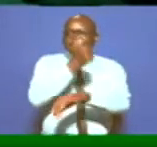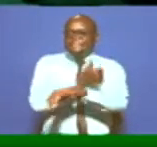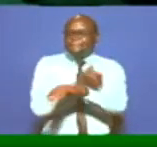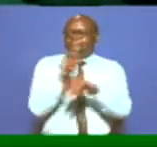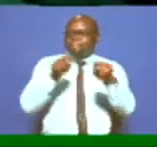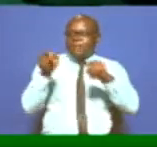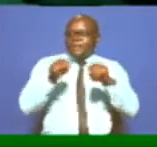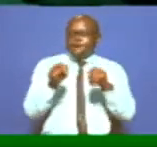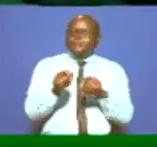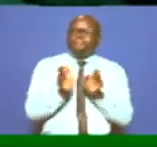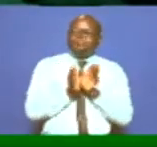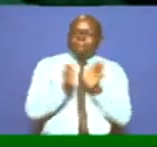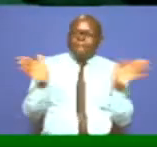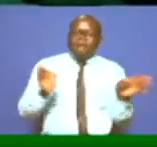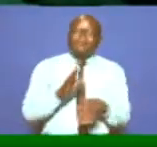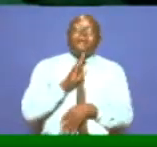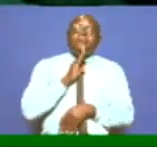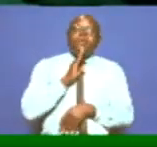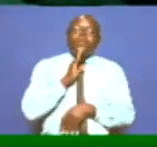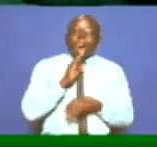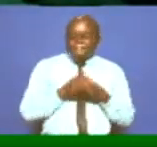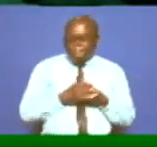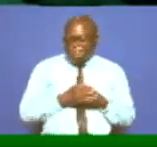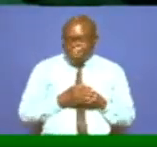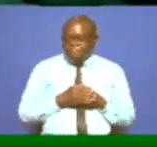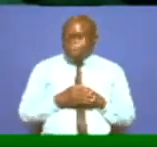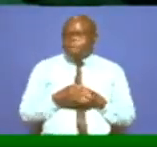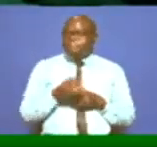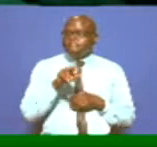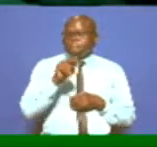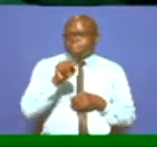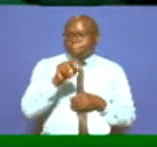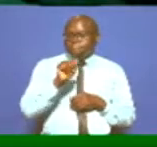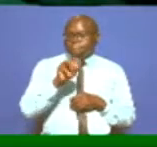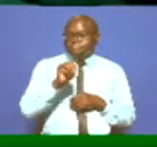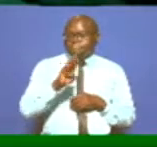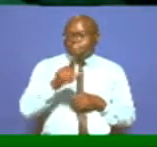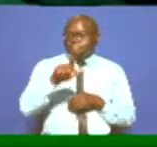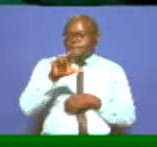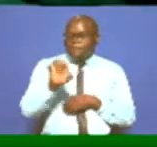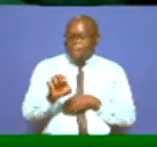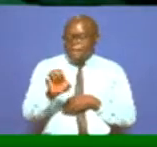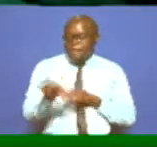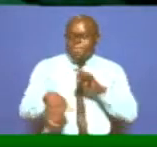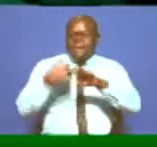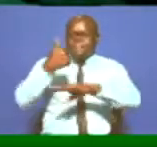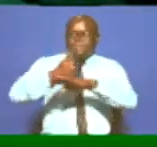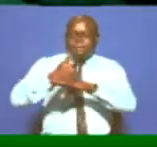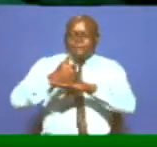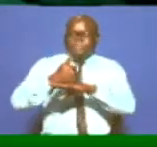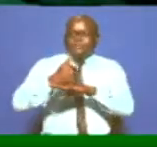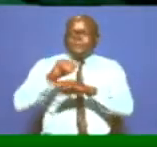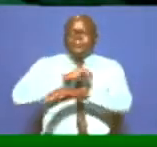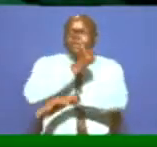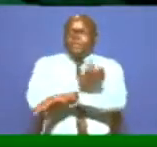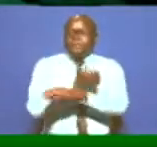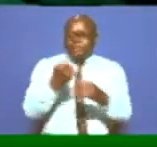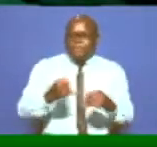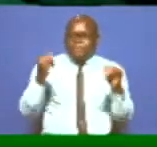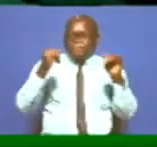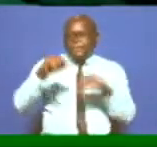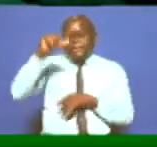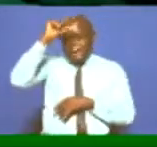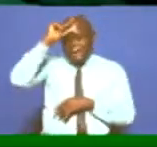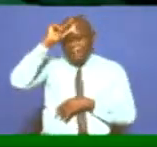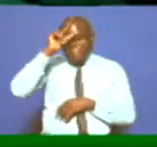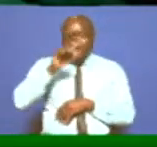debt. The bill by Nambale Member of Parliament seeks to establish the authority to implement the government's borrowing